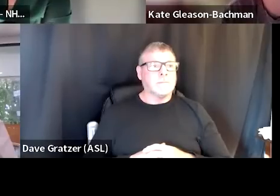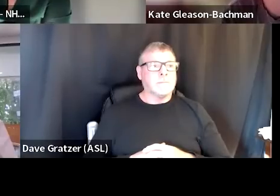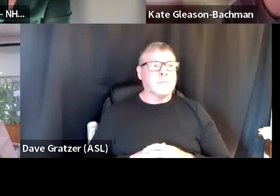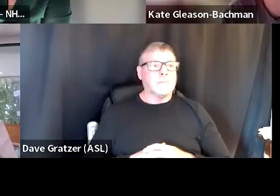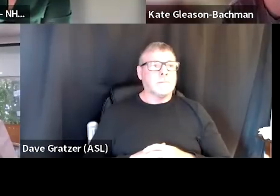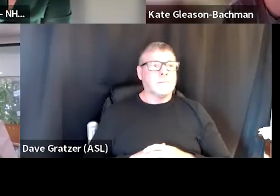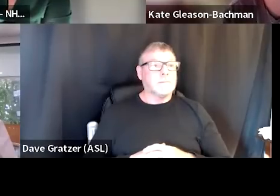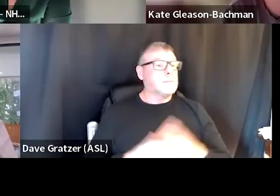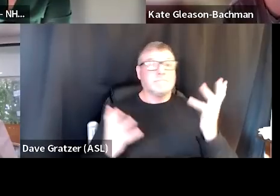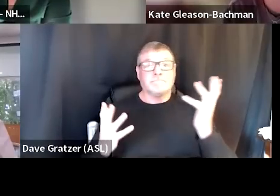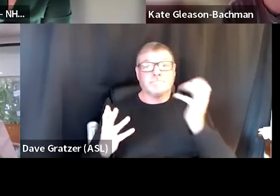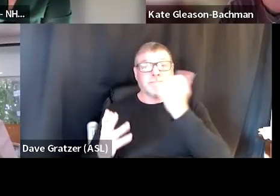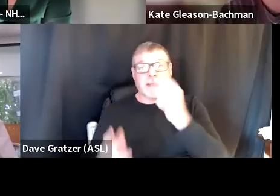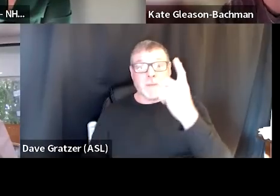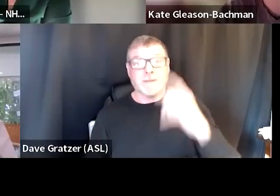Anybody? Or